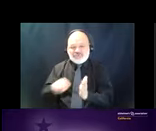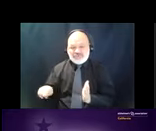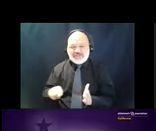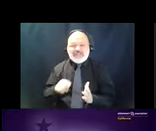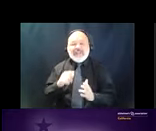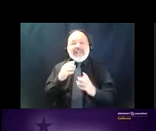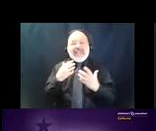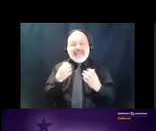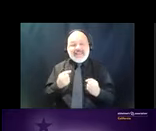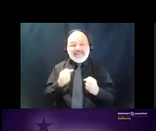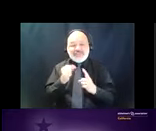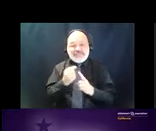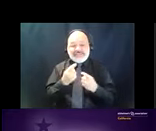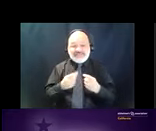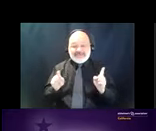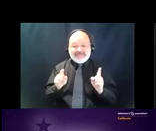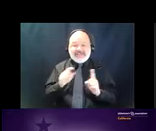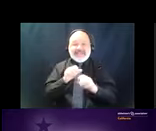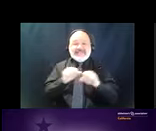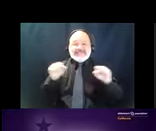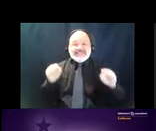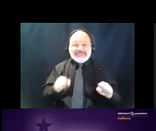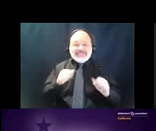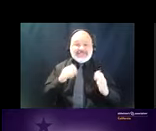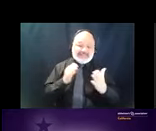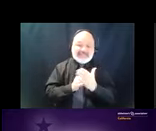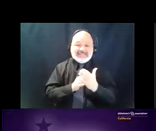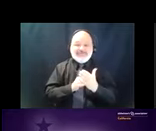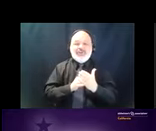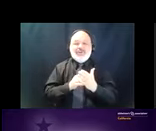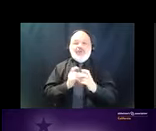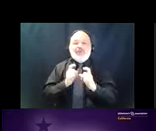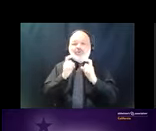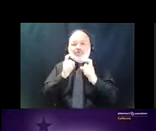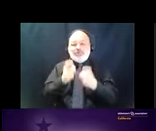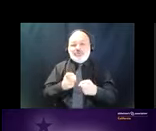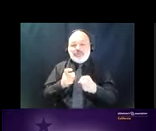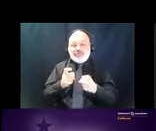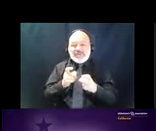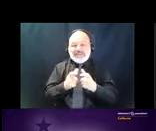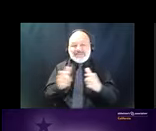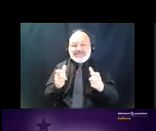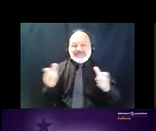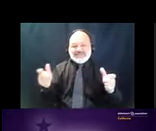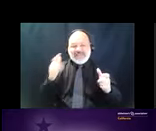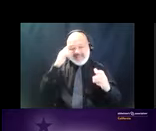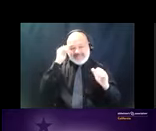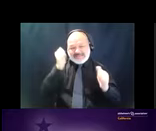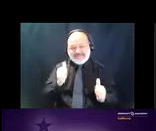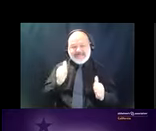socioeconomic disparities and systematic racism contribute to an increased Alzheimer's and dementia risk